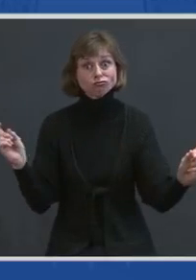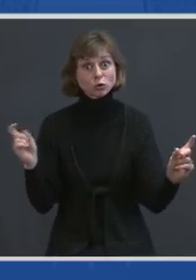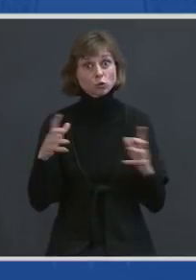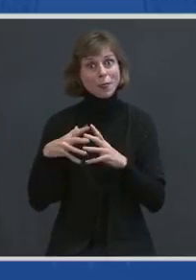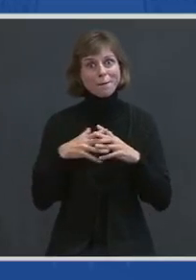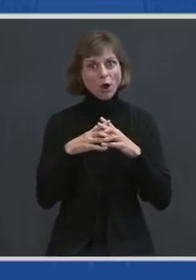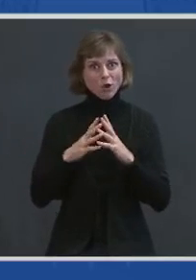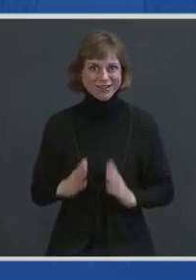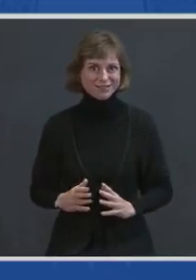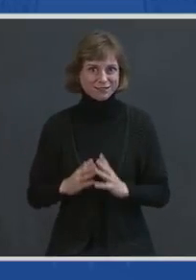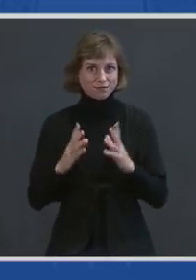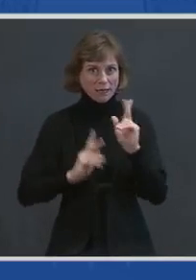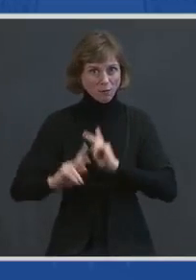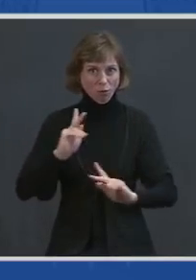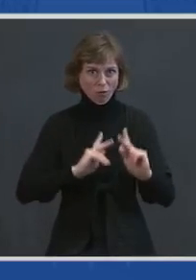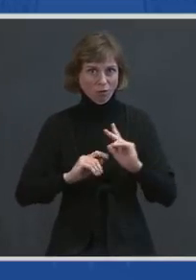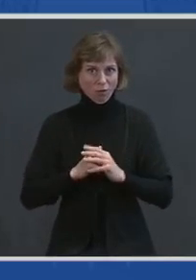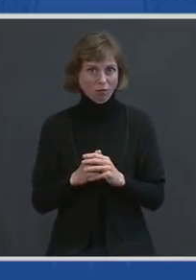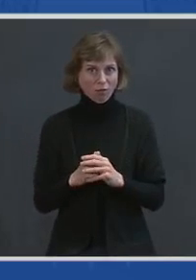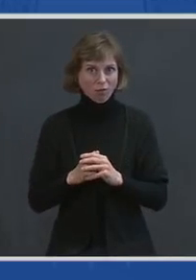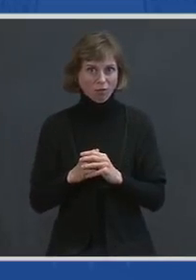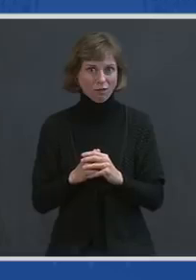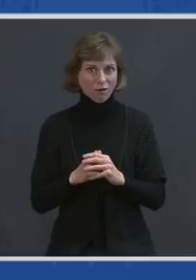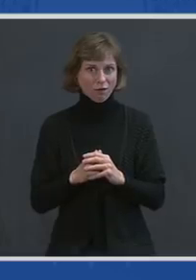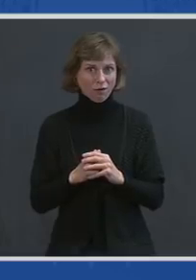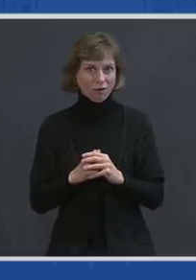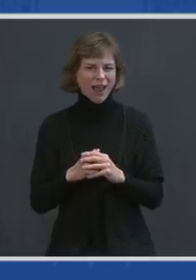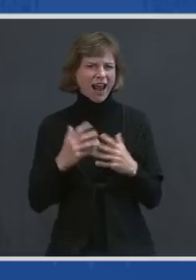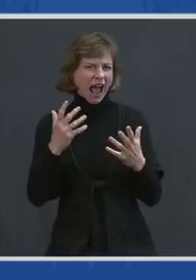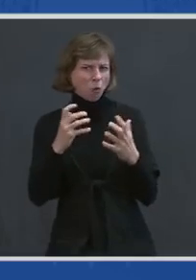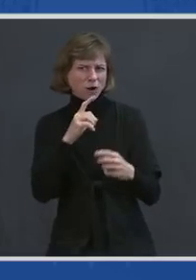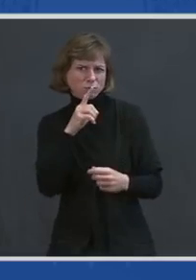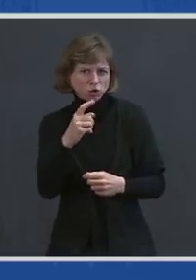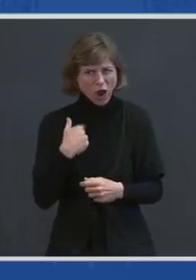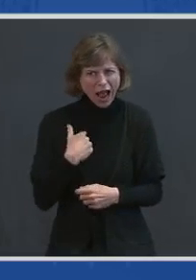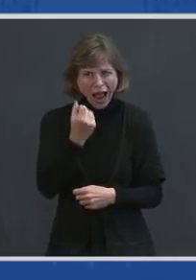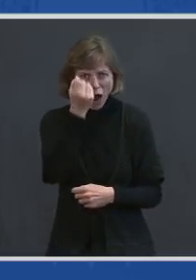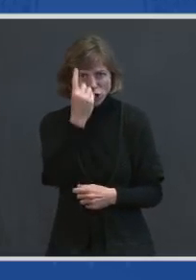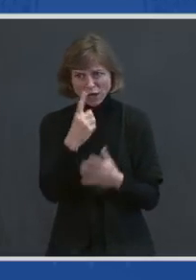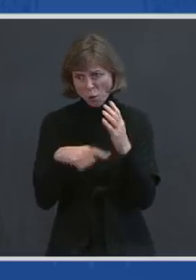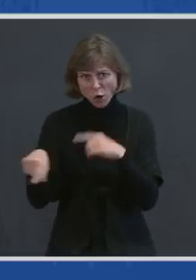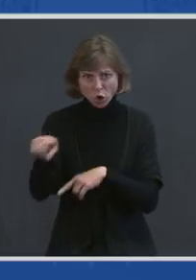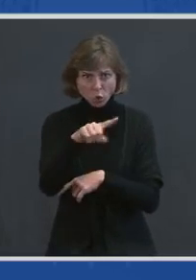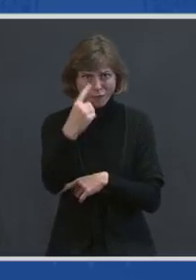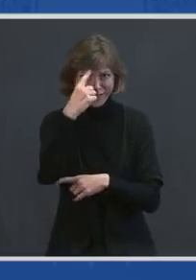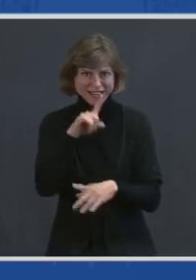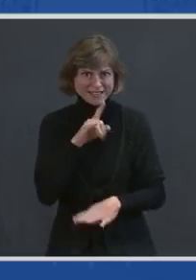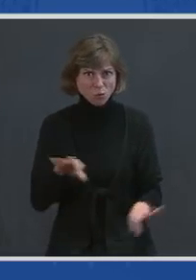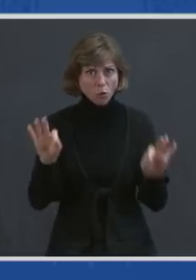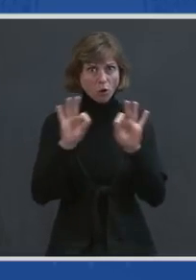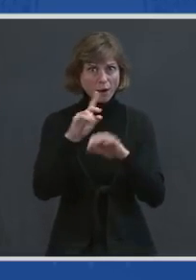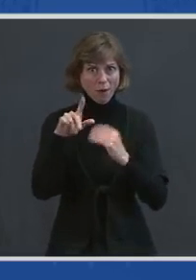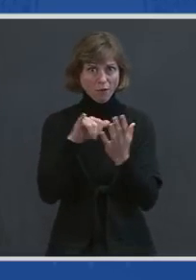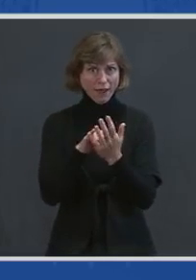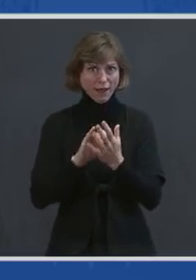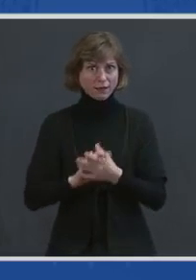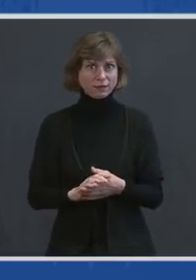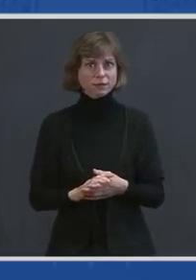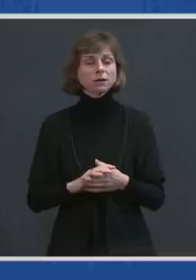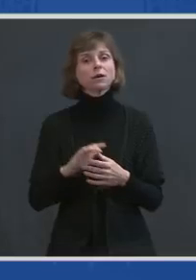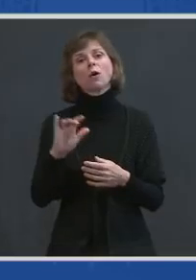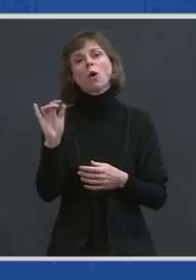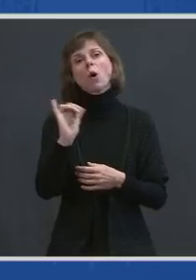make sure that I understand what you think is important about it, if you think it's important. And I